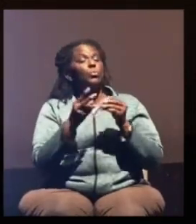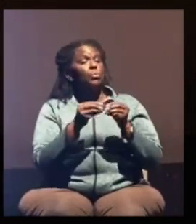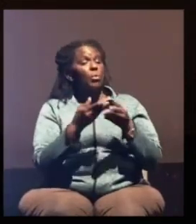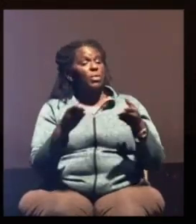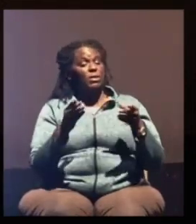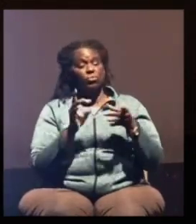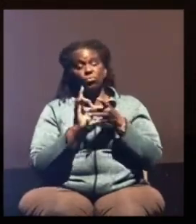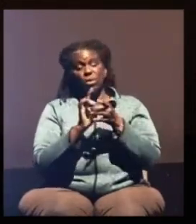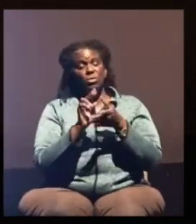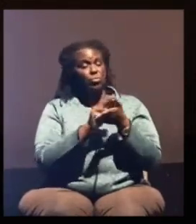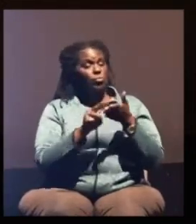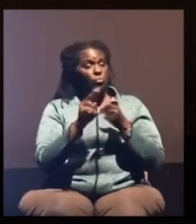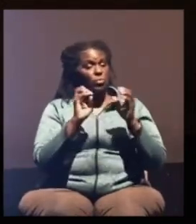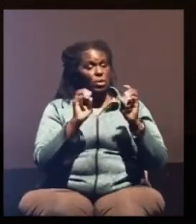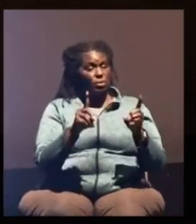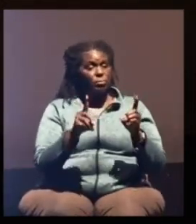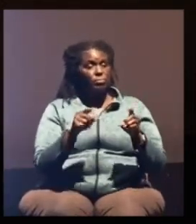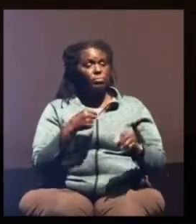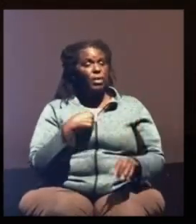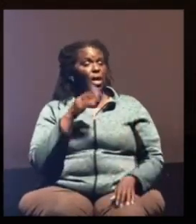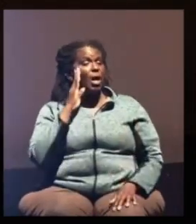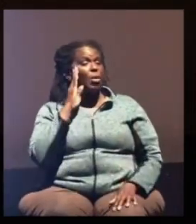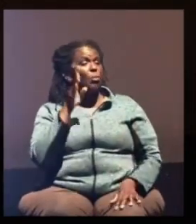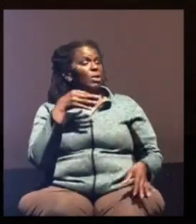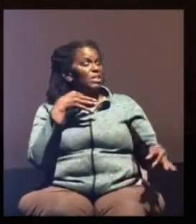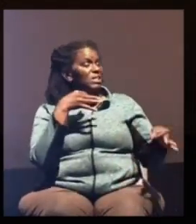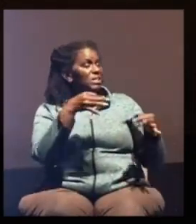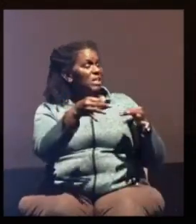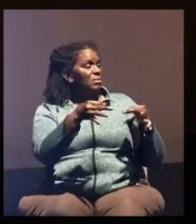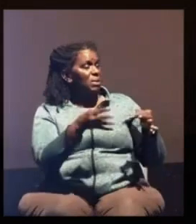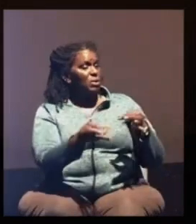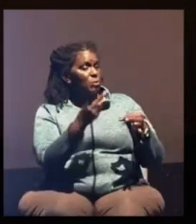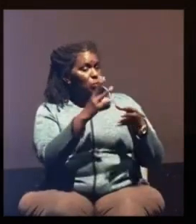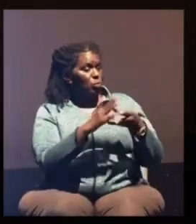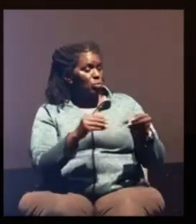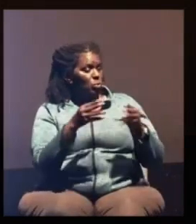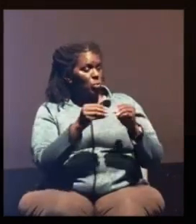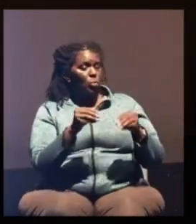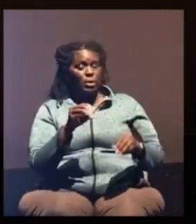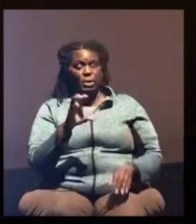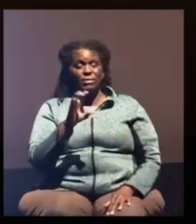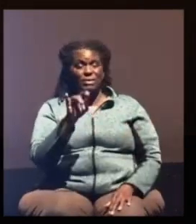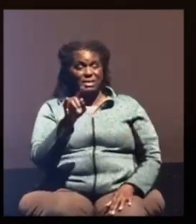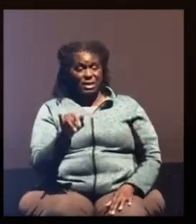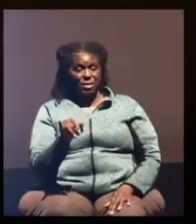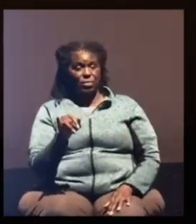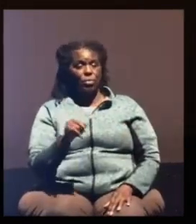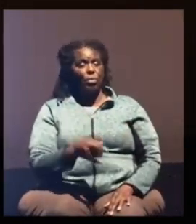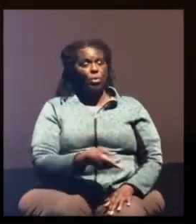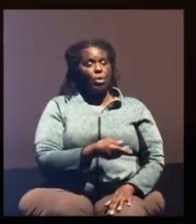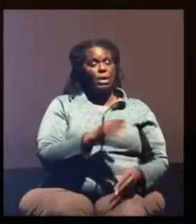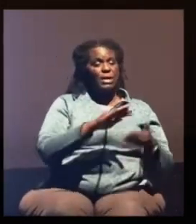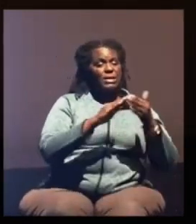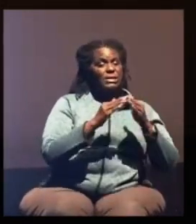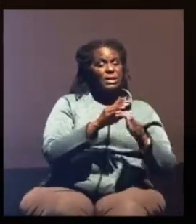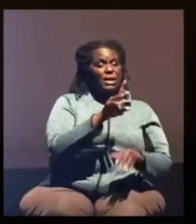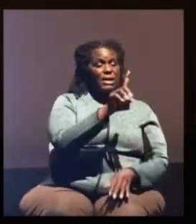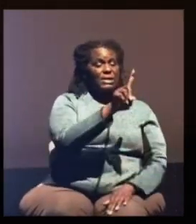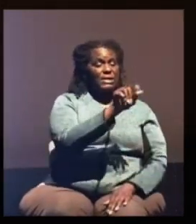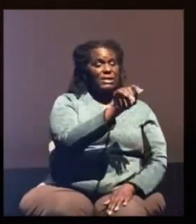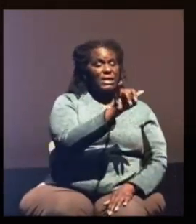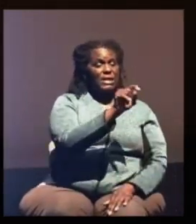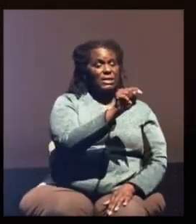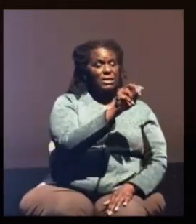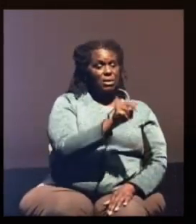avenues for doing. And I'll illustrate them with the stories of two cities. One of them is the city of Dayton,